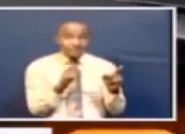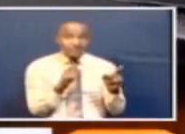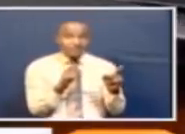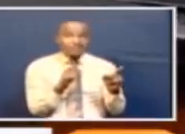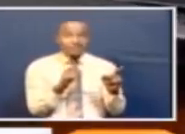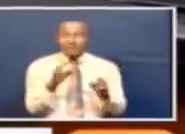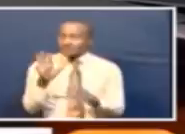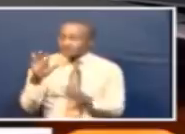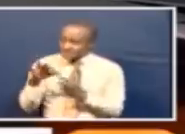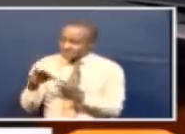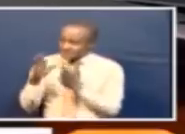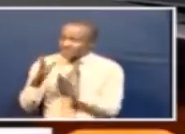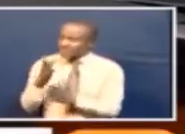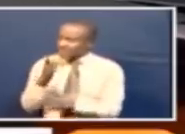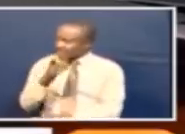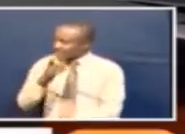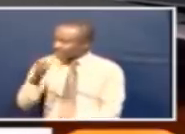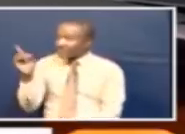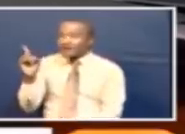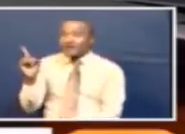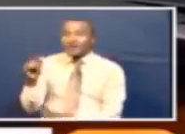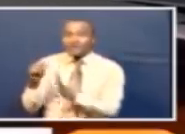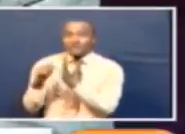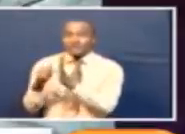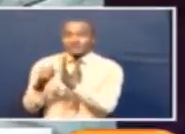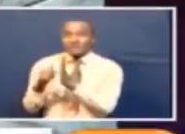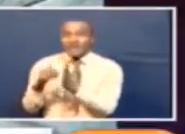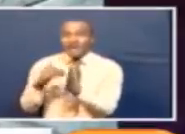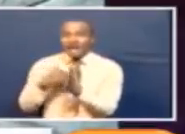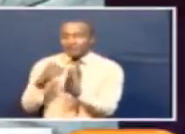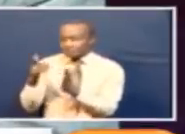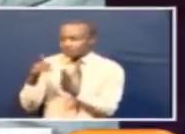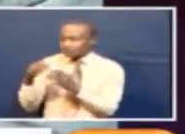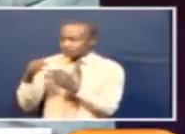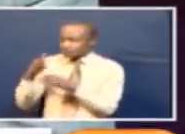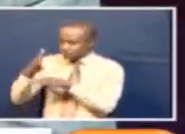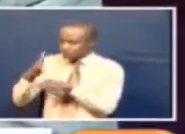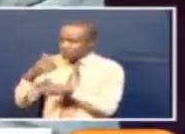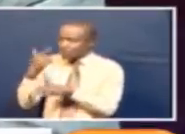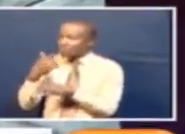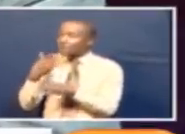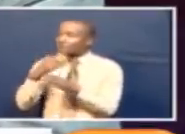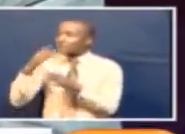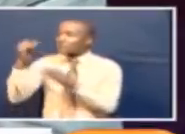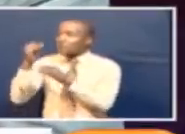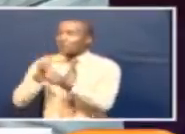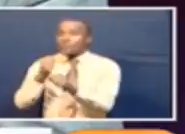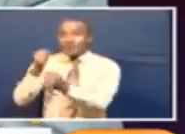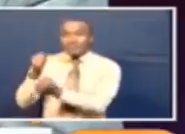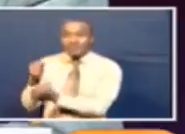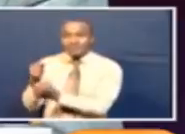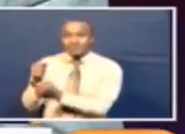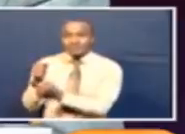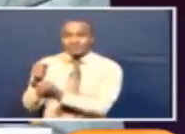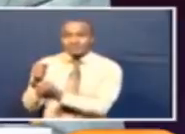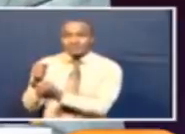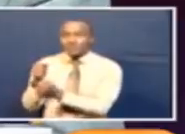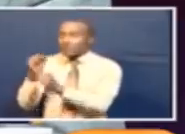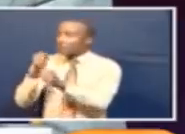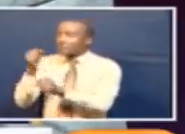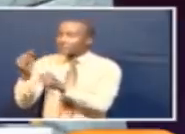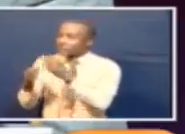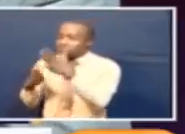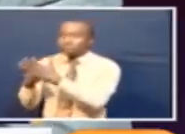The specialists are everywhere. And let me give you an example. So there's an orthopedic surgeon that applied to go to Homa Bay. And Homa Bay rejected